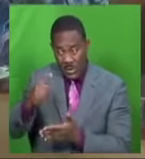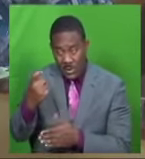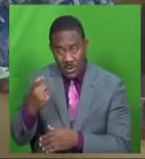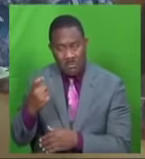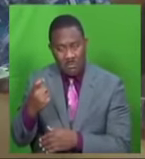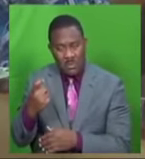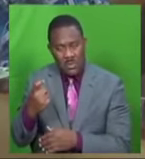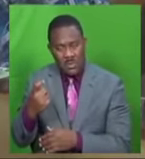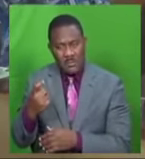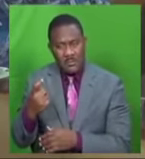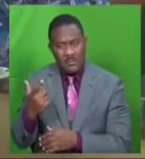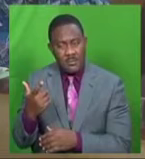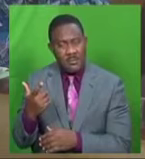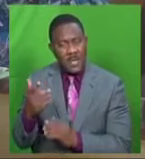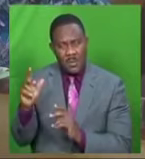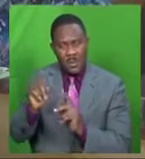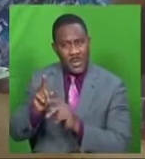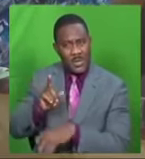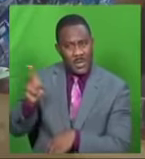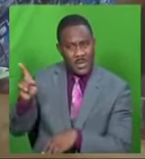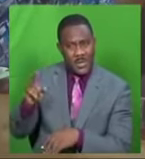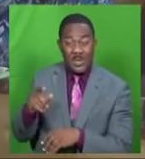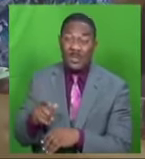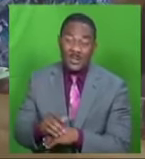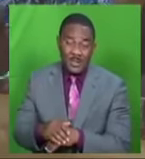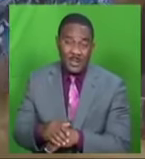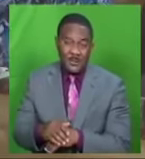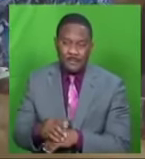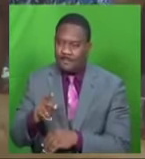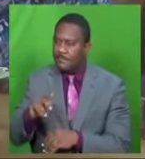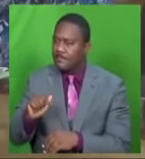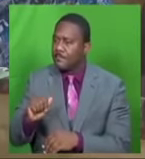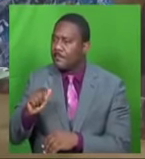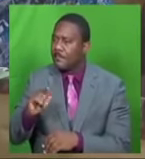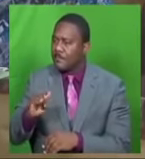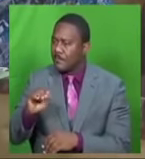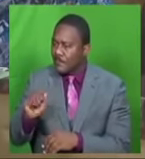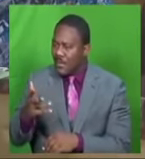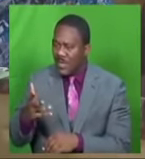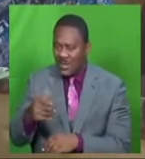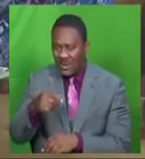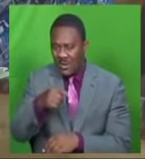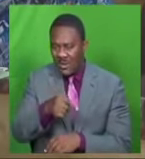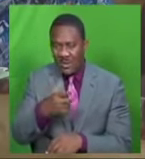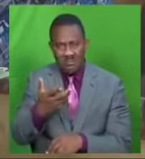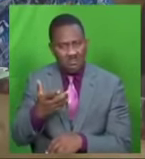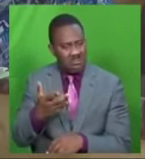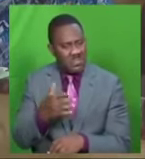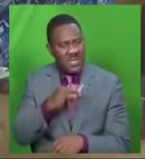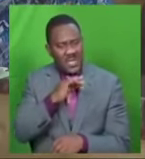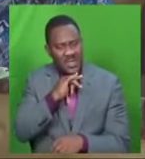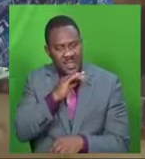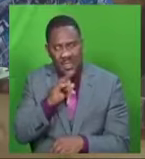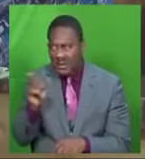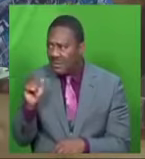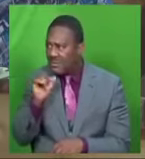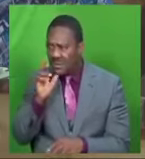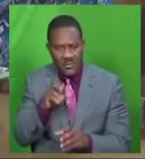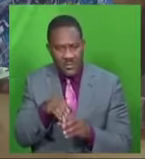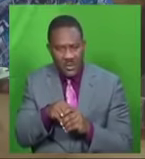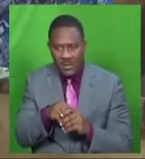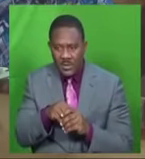Soma, the people of Beneiri, the people of Kalba, who do not contribute to the filth in Accra, are forced to pay